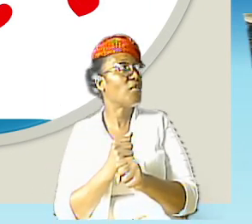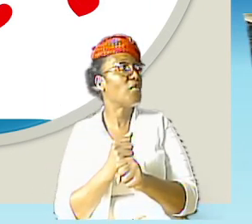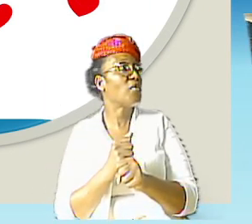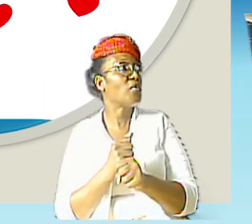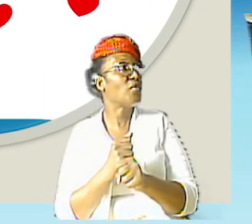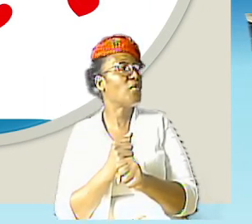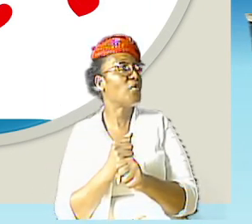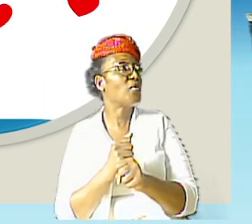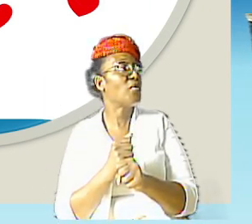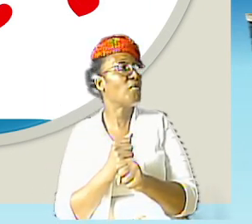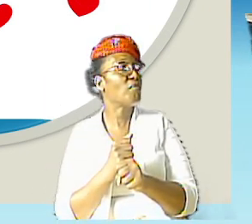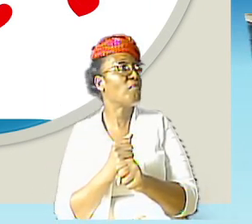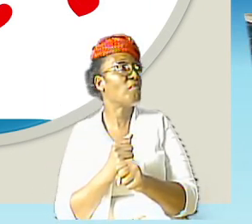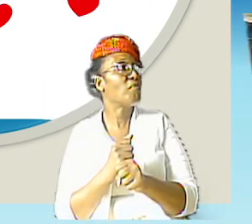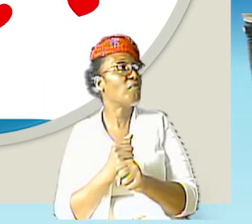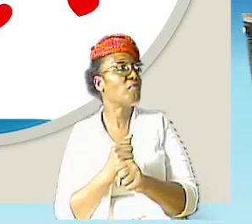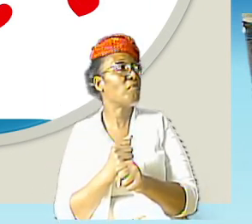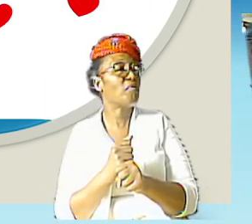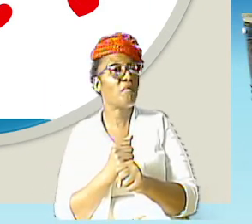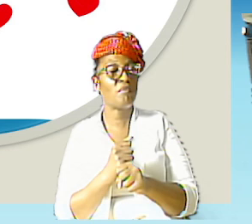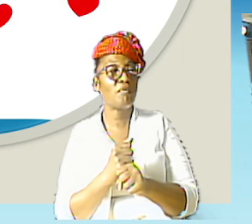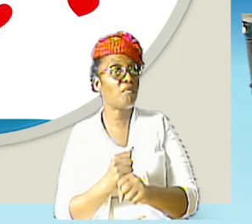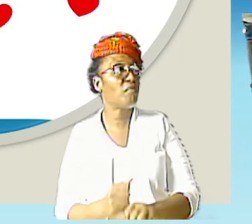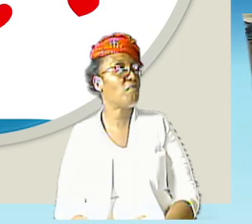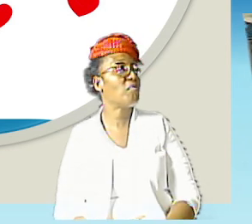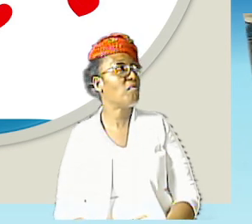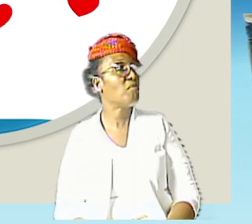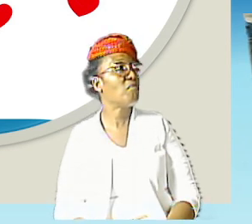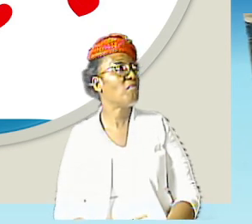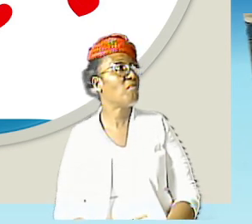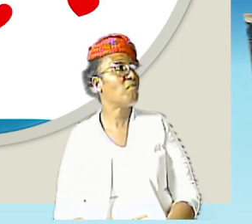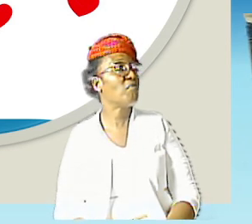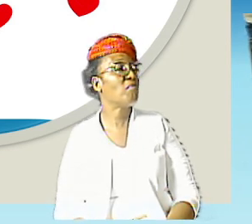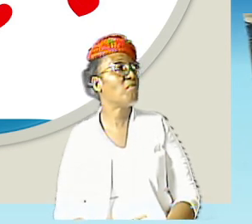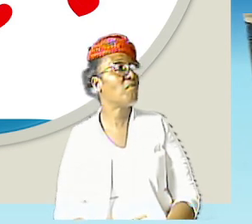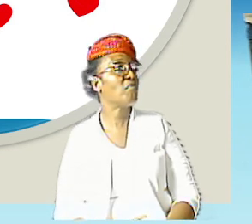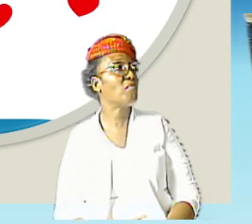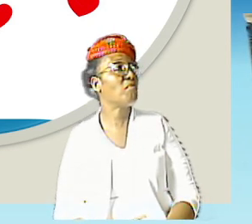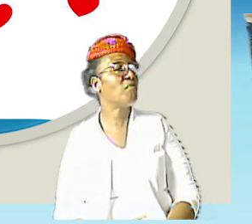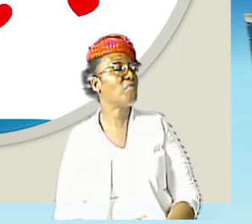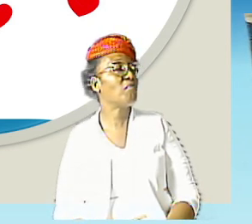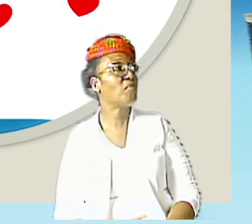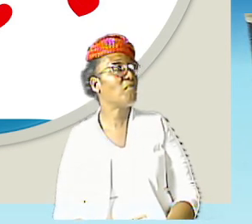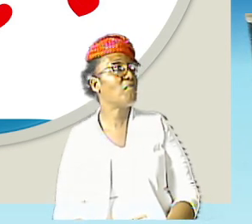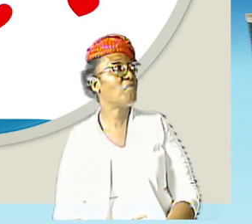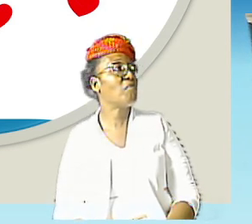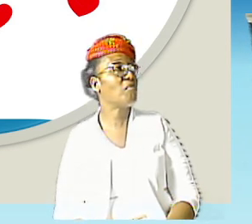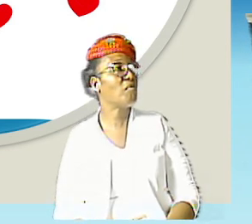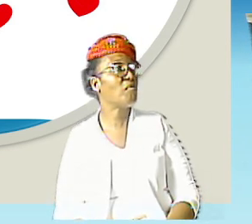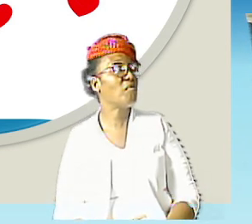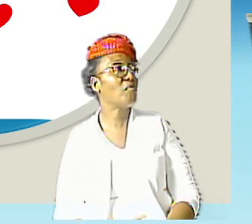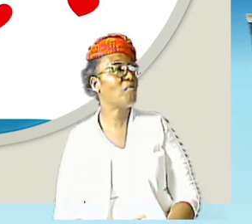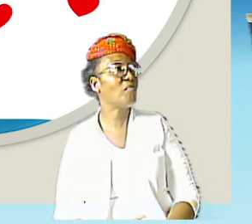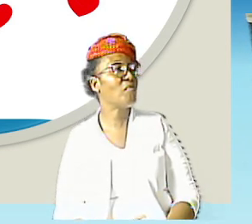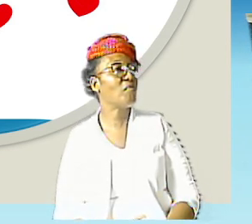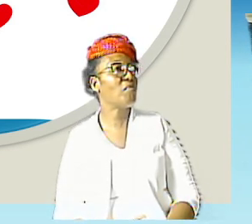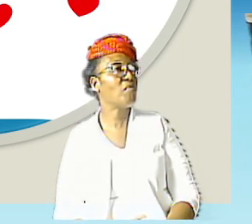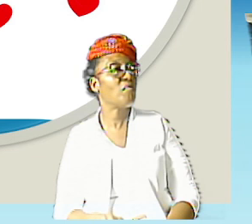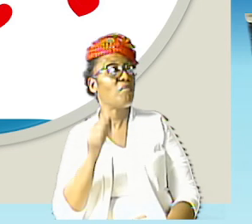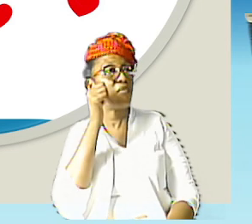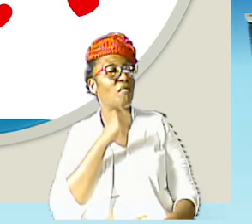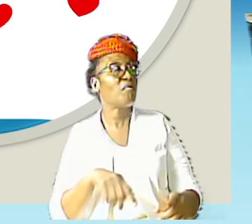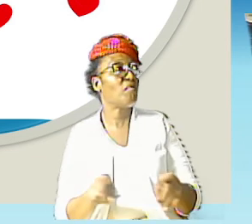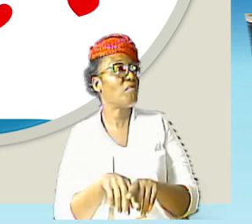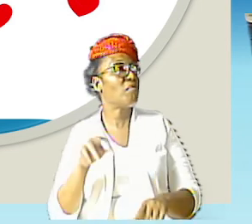you, Jesus. Can you come forward, the Pantons? Step up here, man. Come on. Come on, Brother Panton. Sister